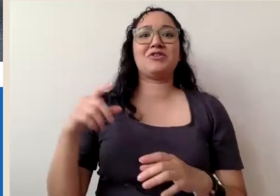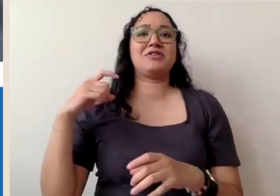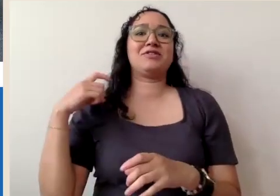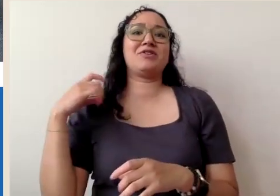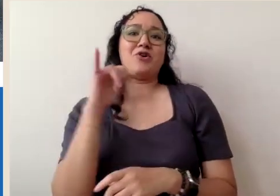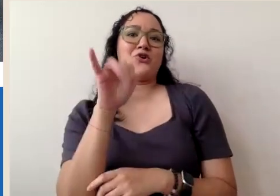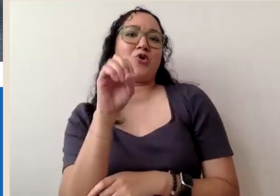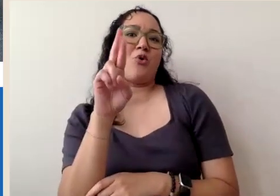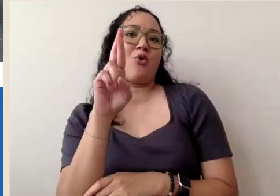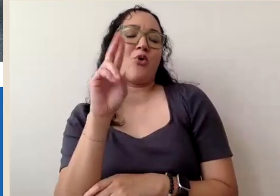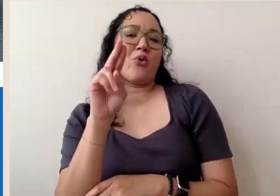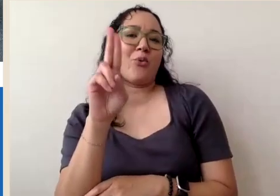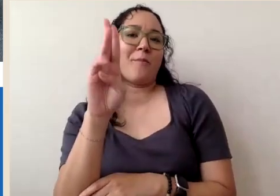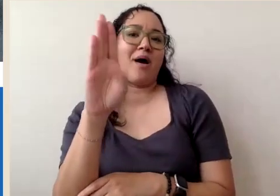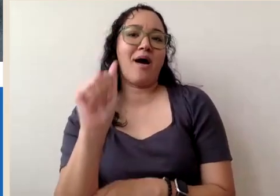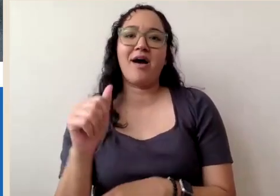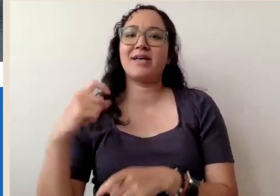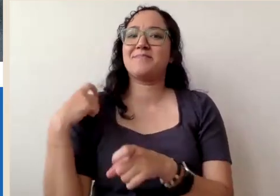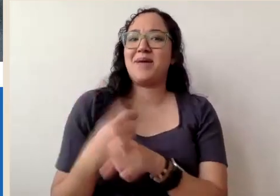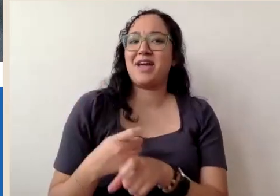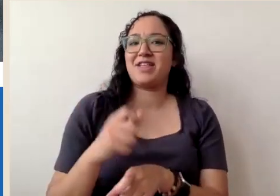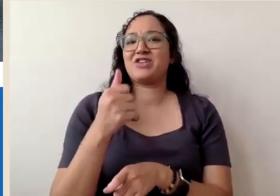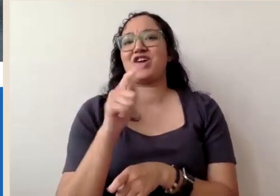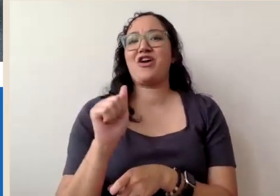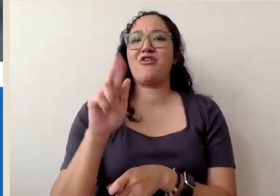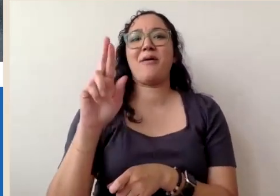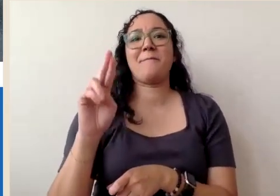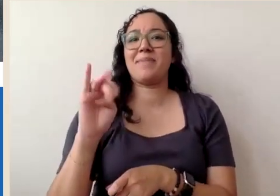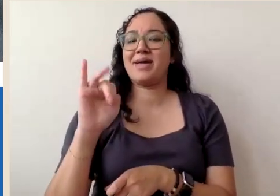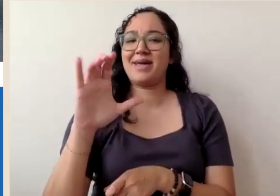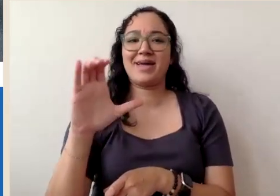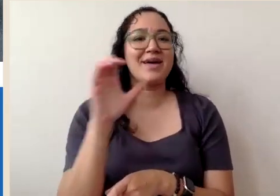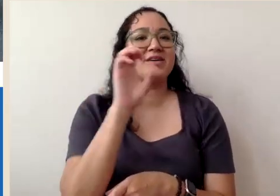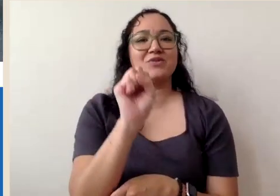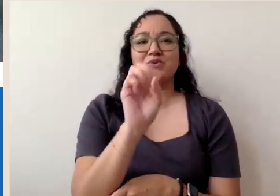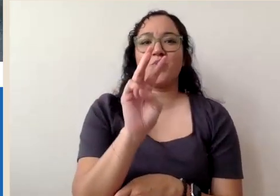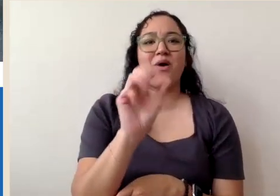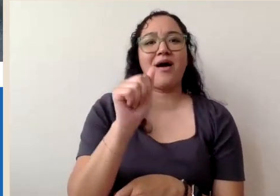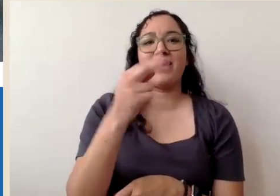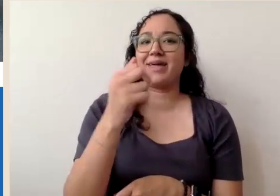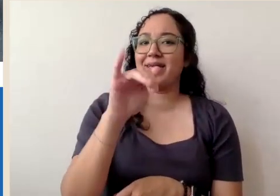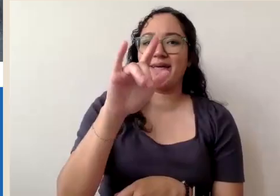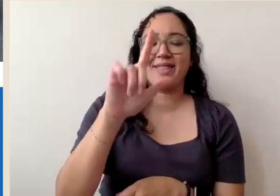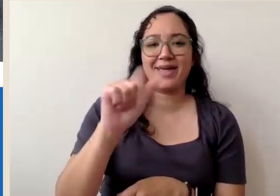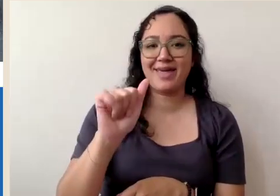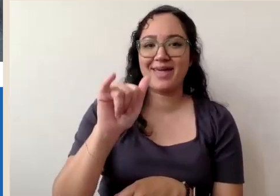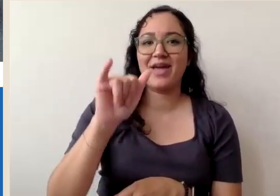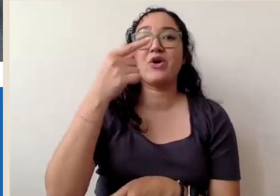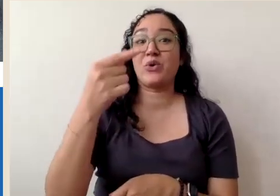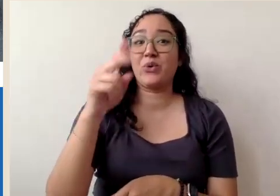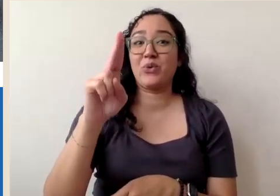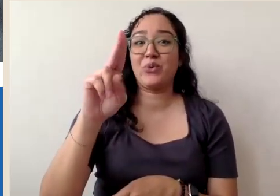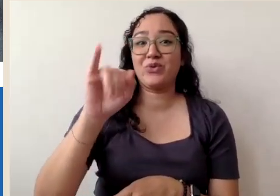Arabic, Swahili, Gujarati, a variety of languages, and that we see here as well. These students in this picture, I actually saw some of these